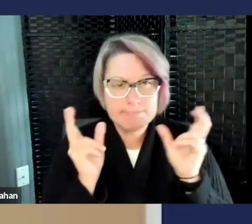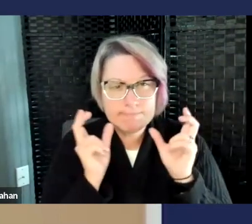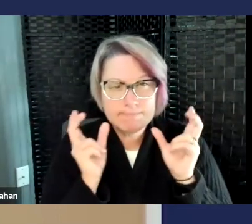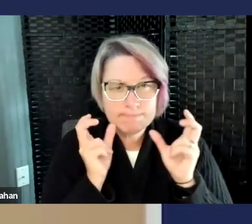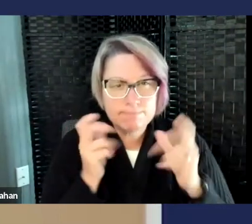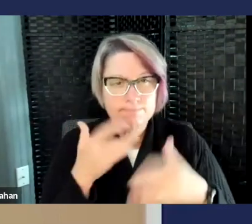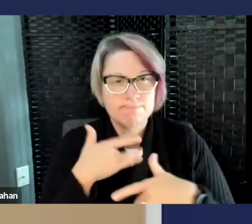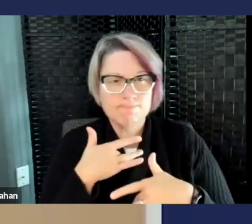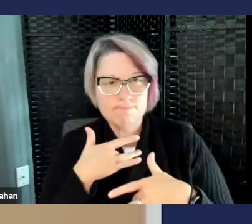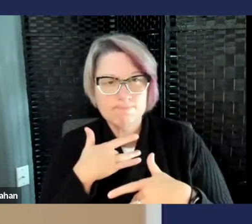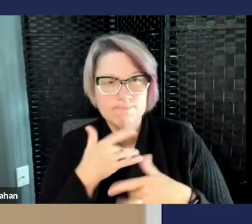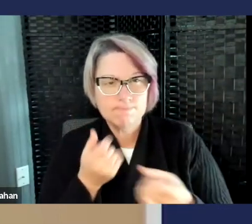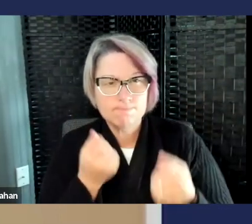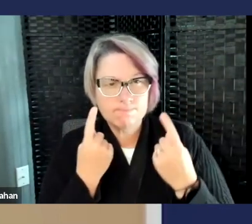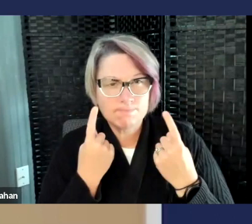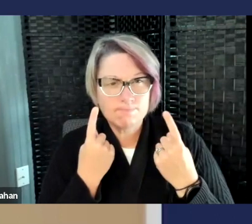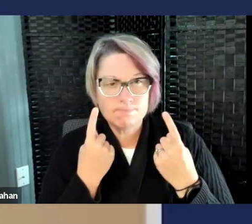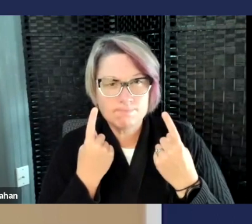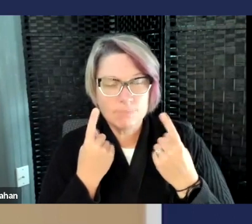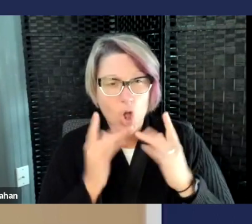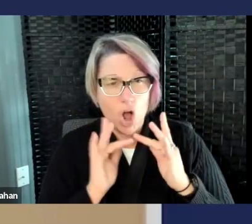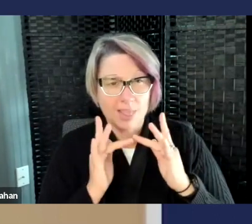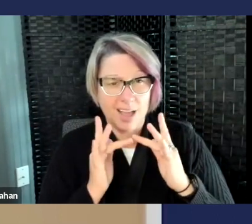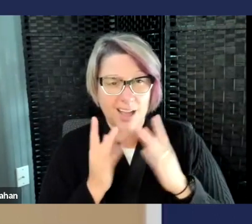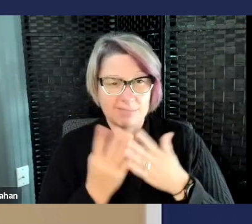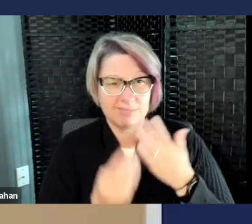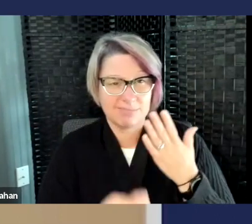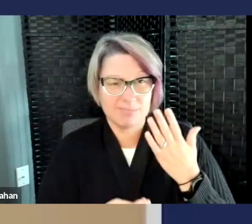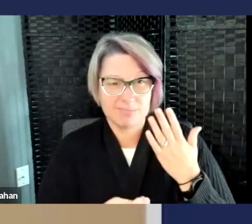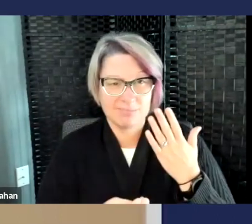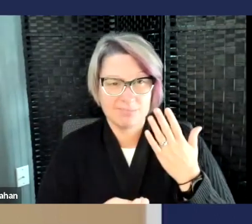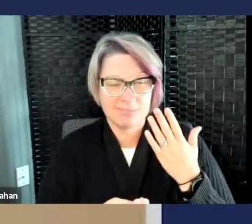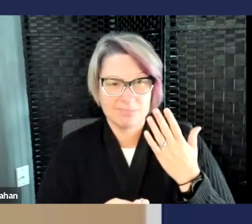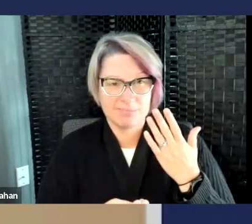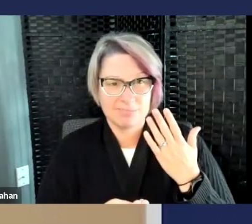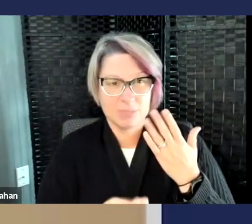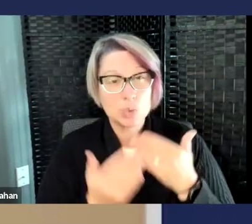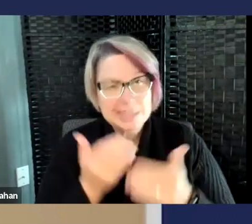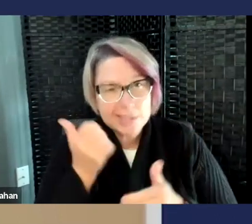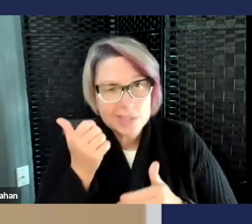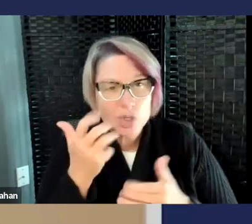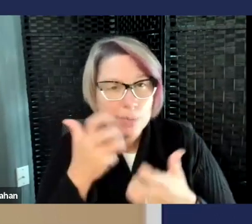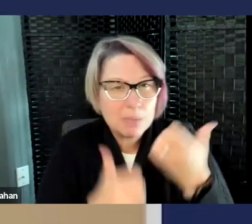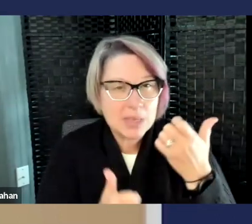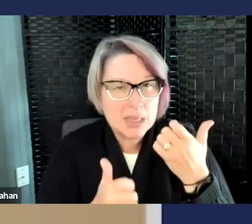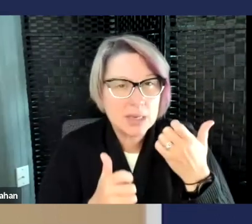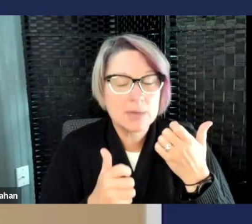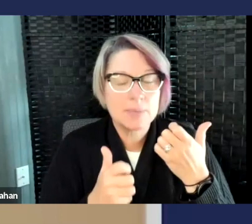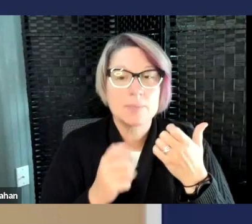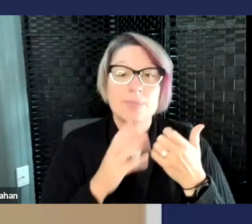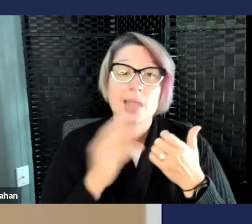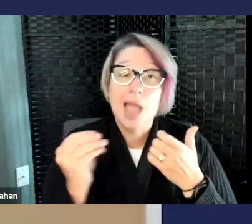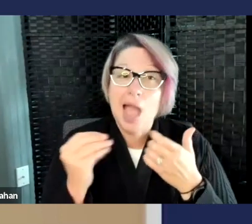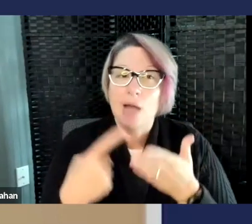heart. And that's all gone online. All right. So it's easier to be mean. And we've talked about our